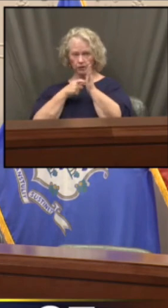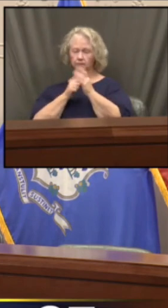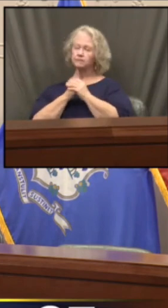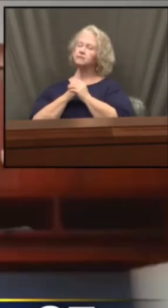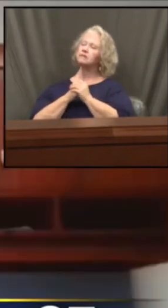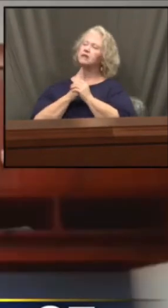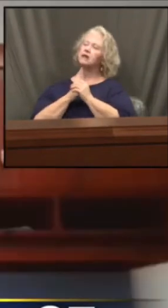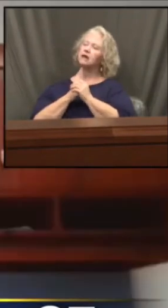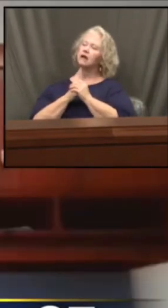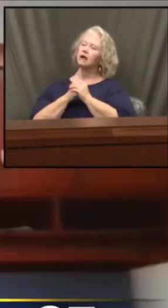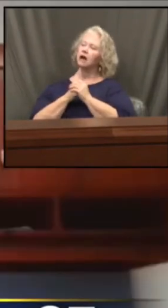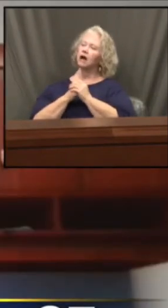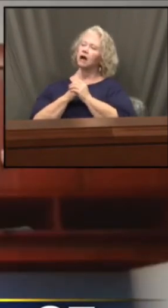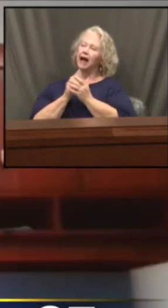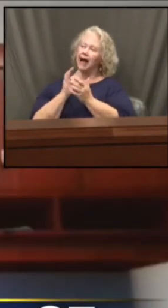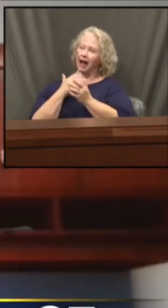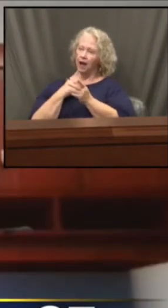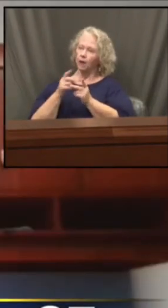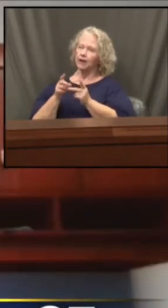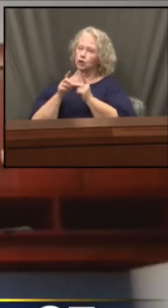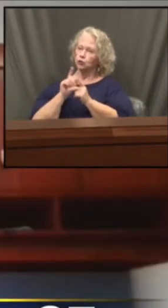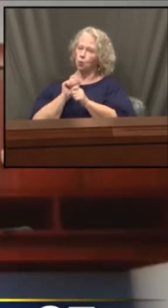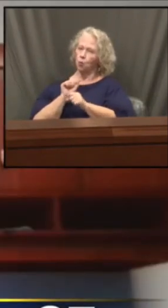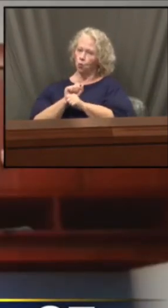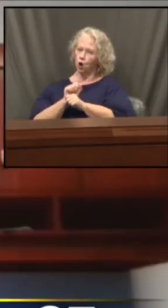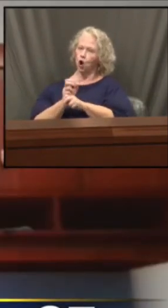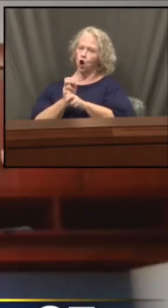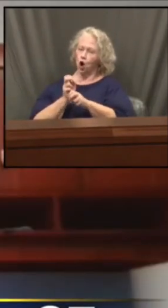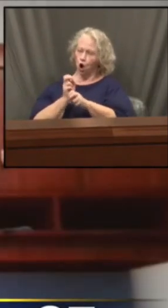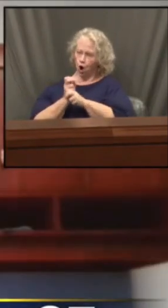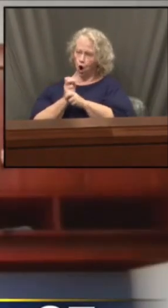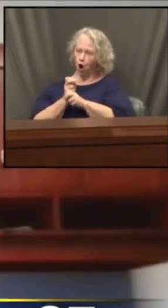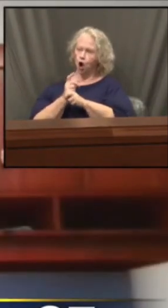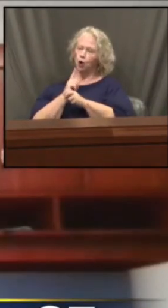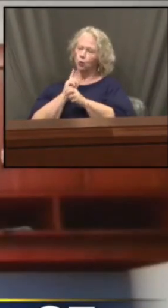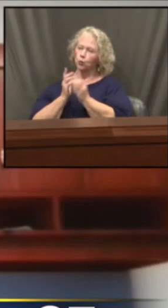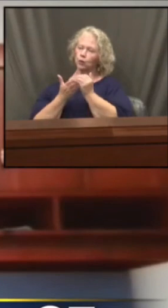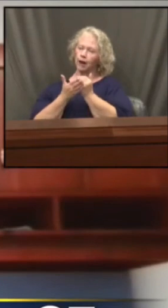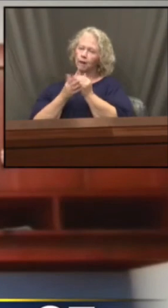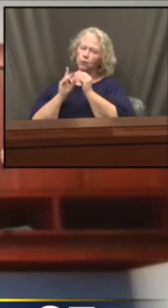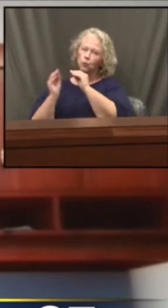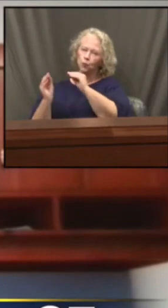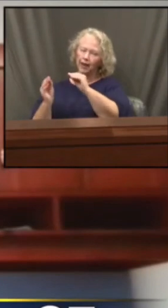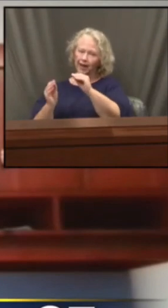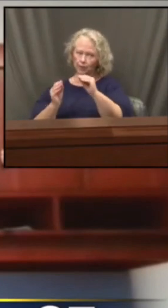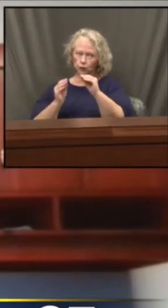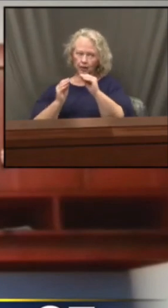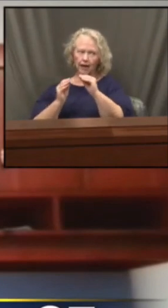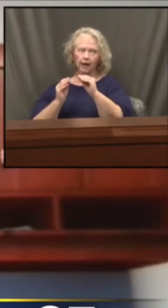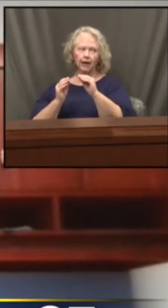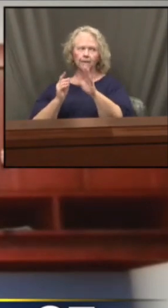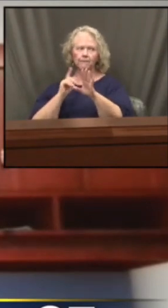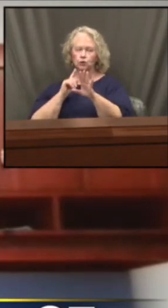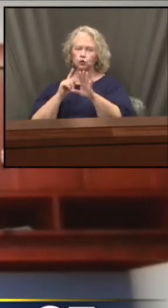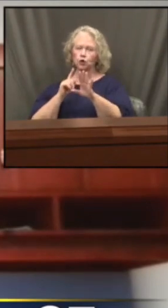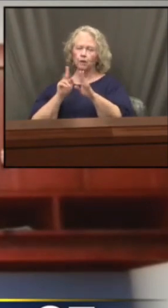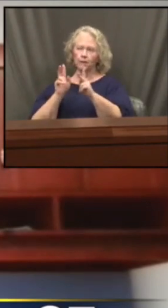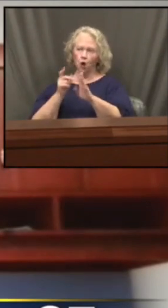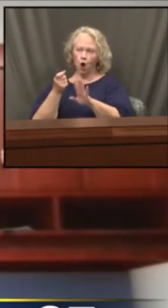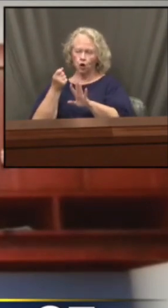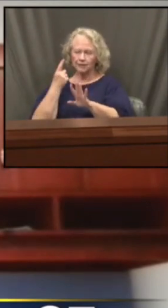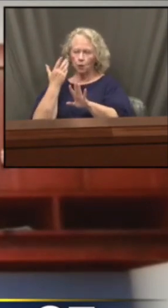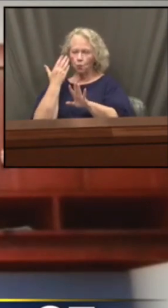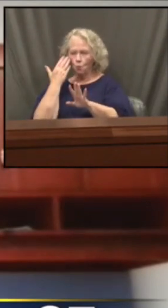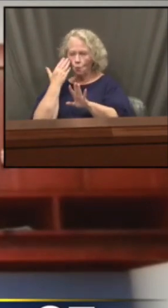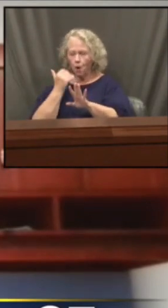Our districts are really working hard, Paul, to provide some education to make sure that folks understand the need for